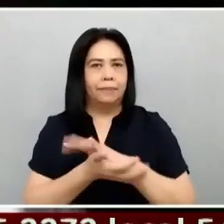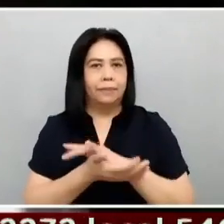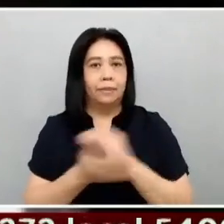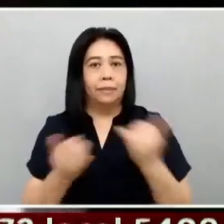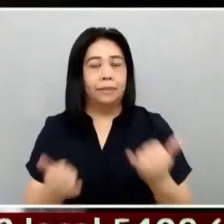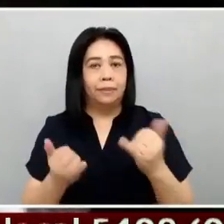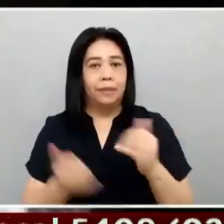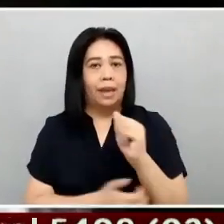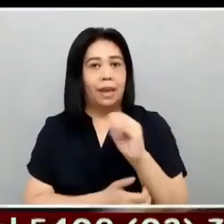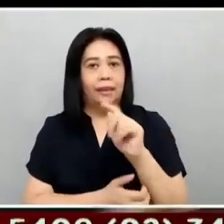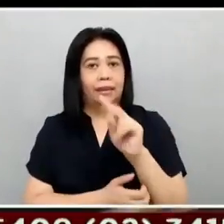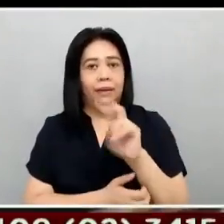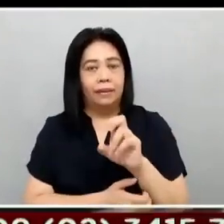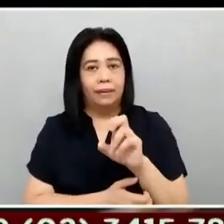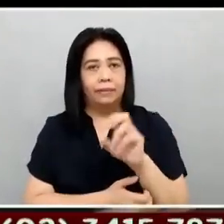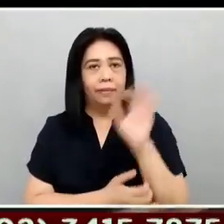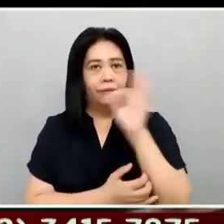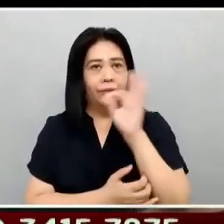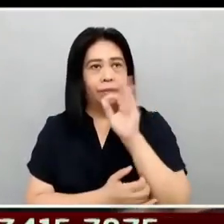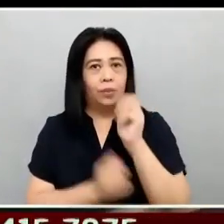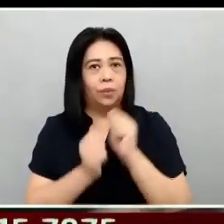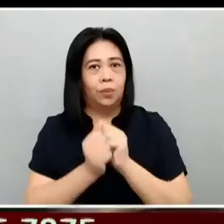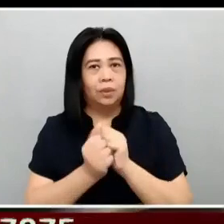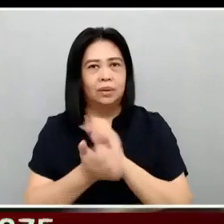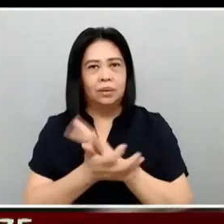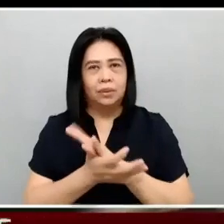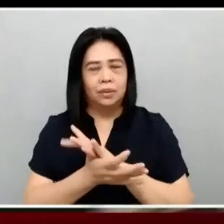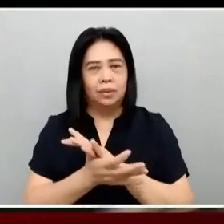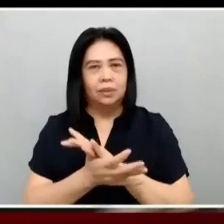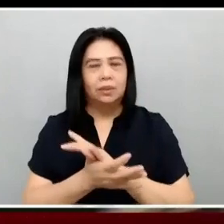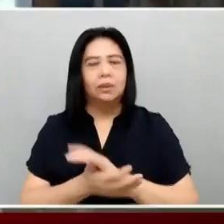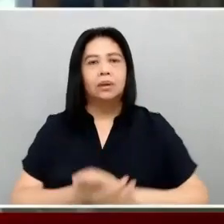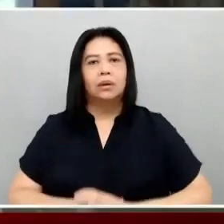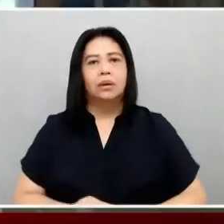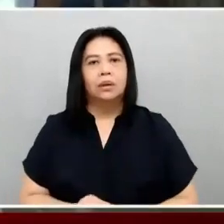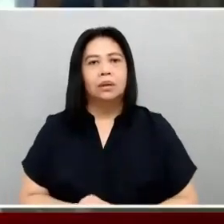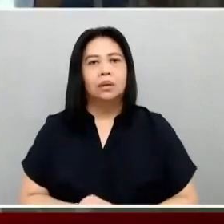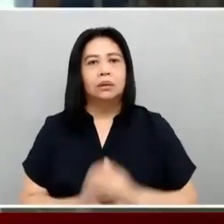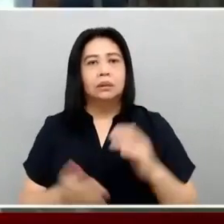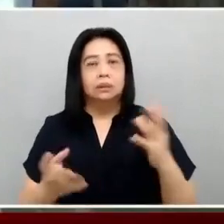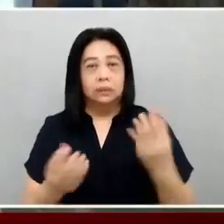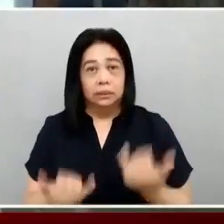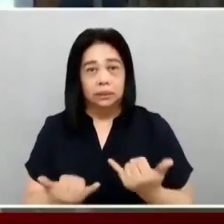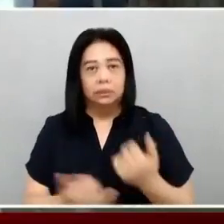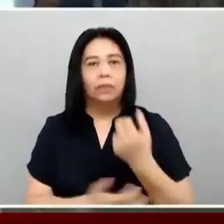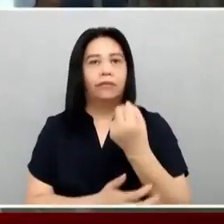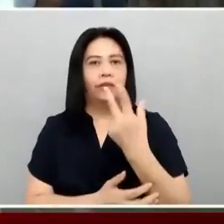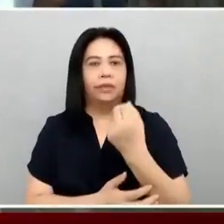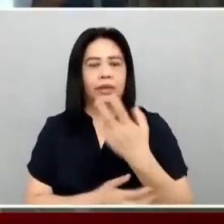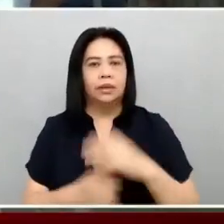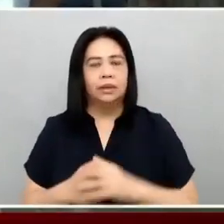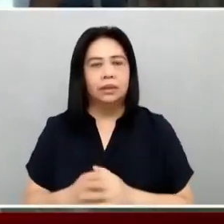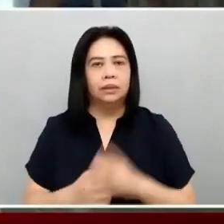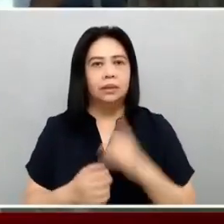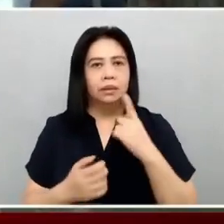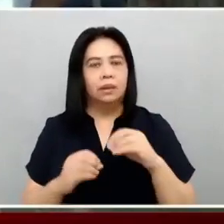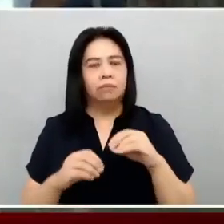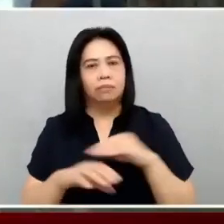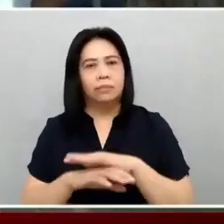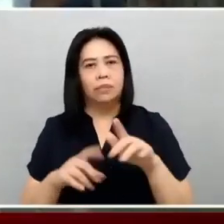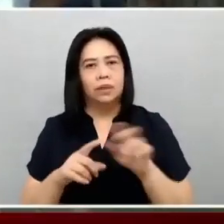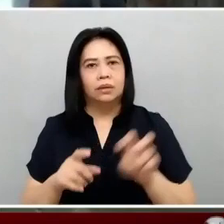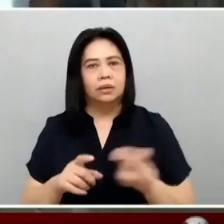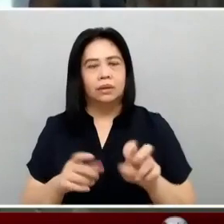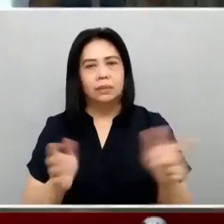active cases of Filipinos with COVID that we have, Carmina, is 13. Apektado naman ng ipinatutupad na travel